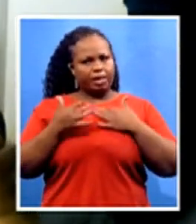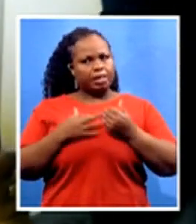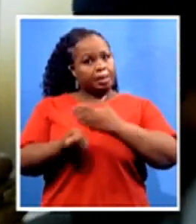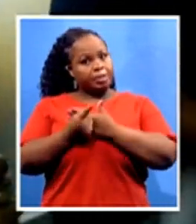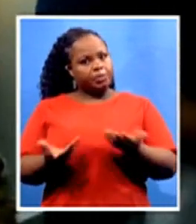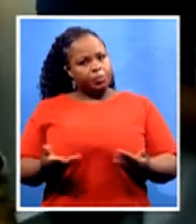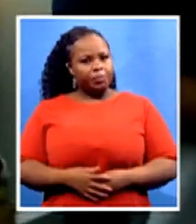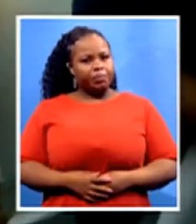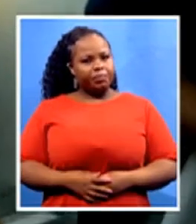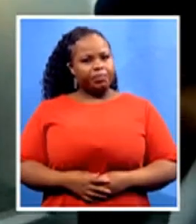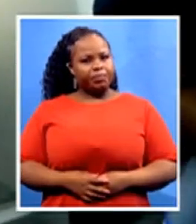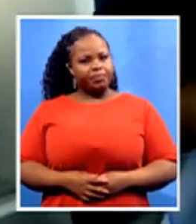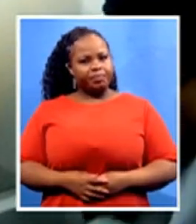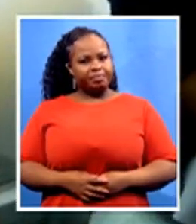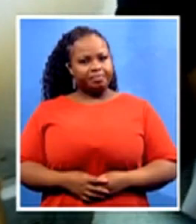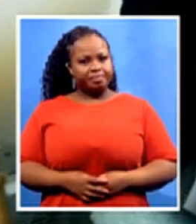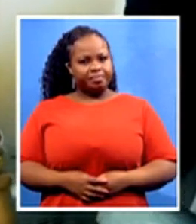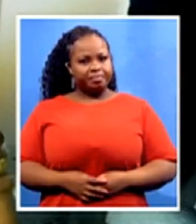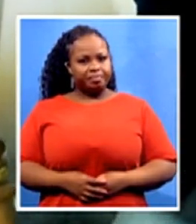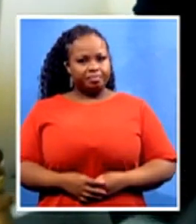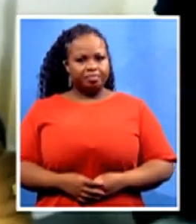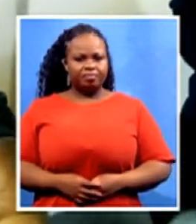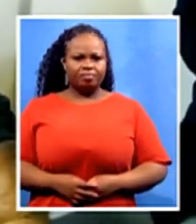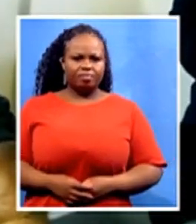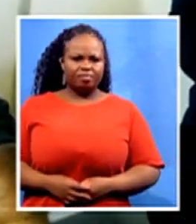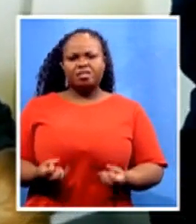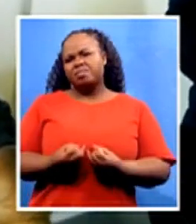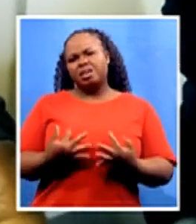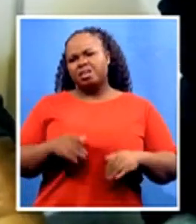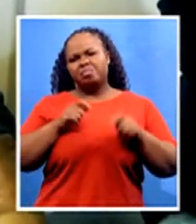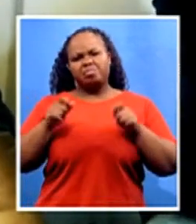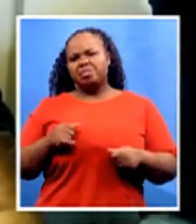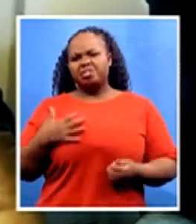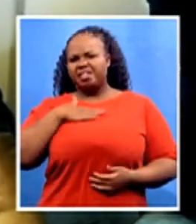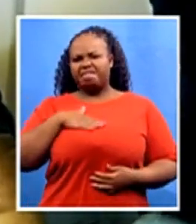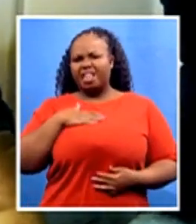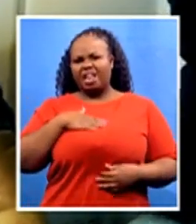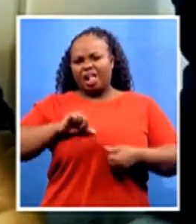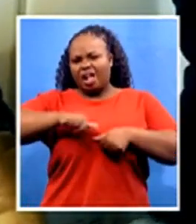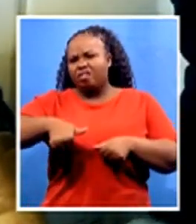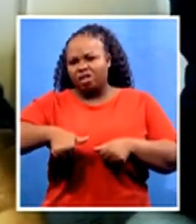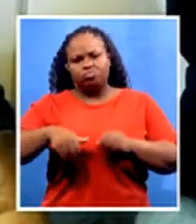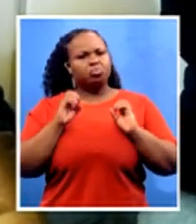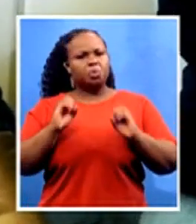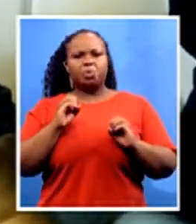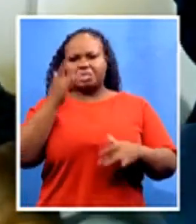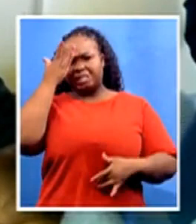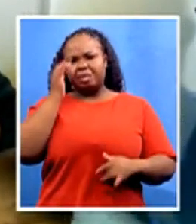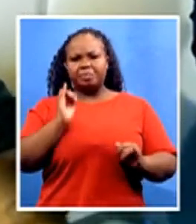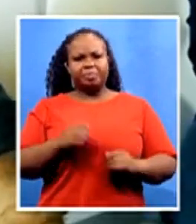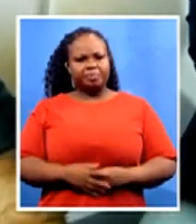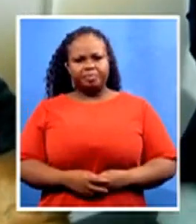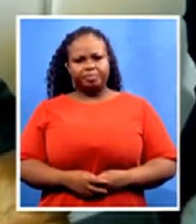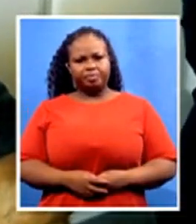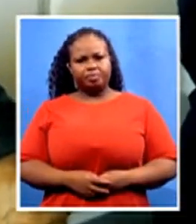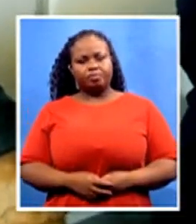Well done, but from what I hear, most people, there's no side effects at all. Yeah. From the religious sector, if you could